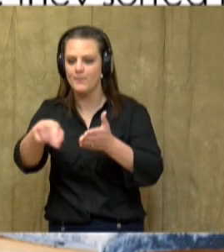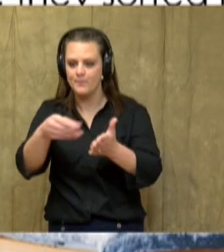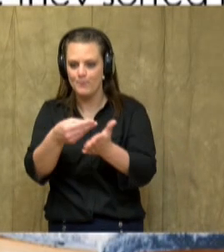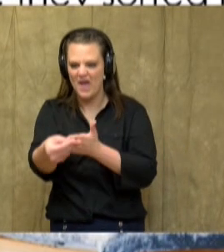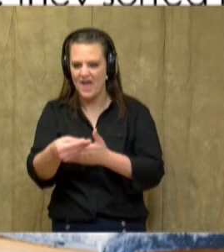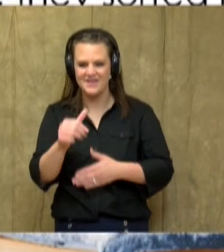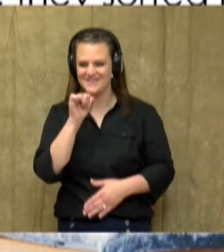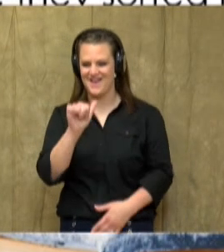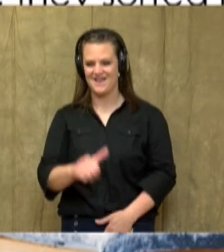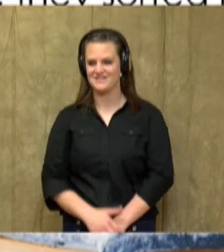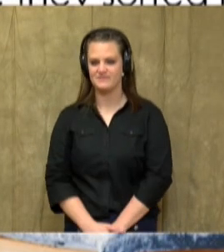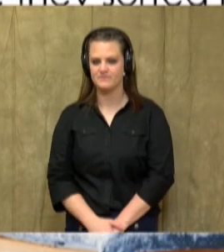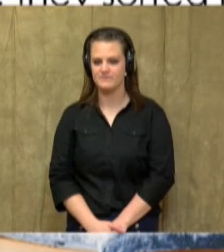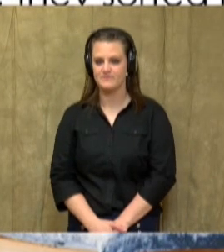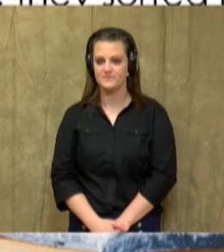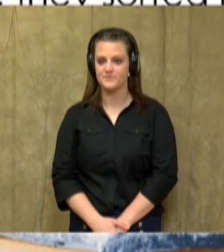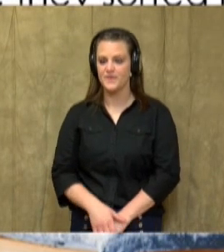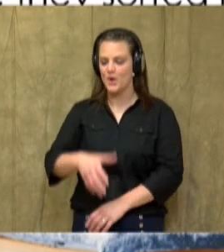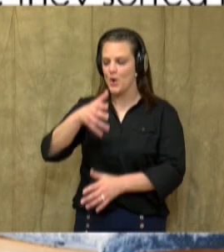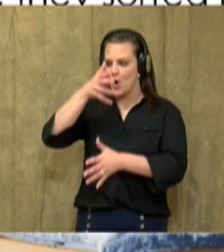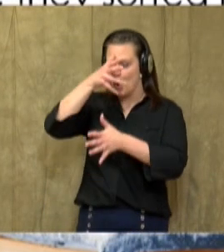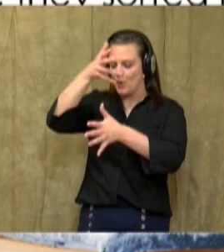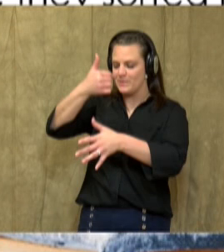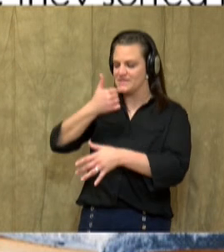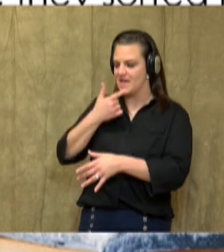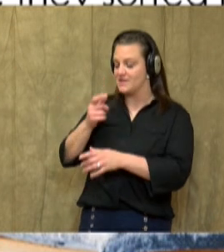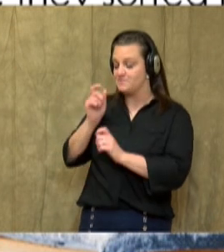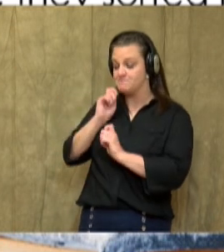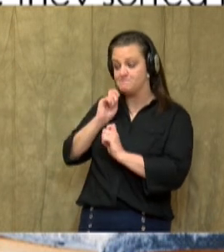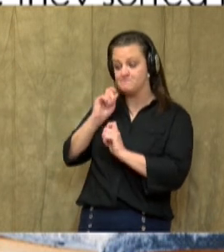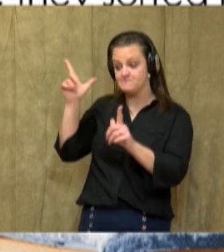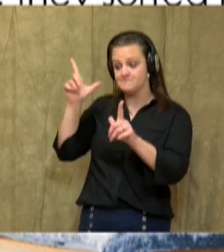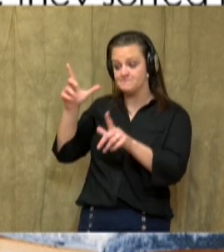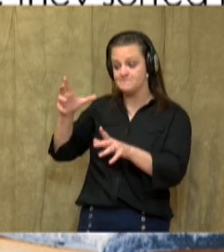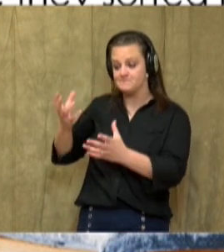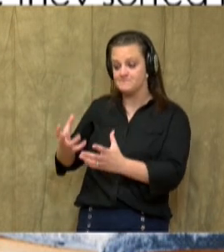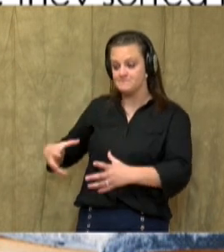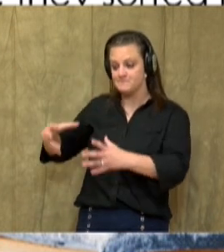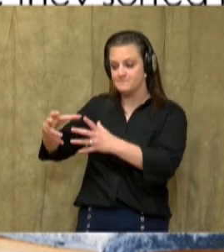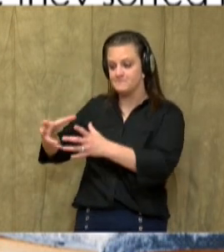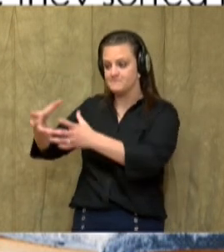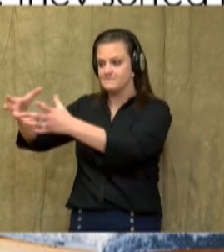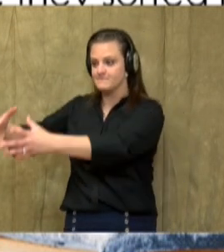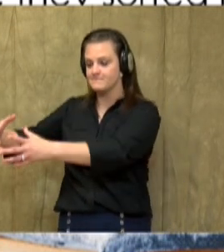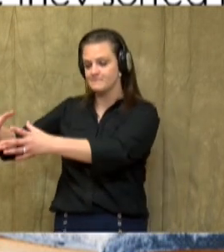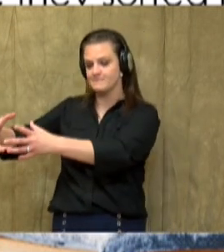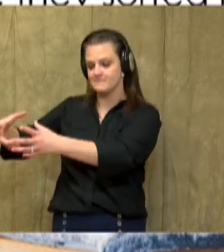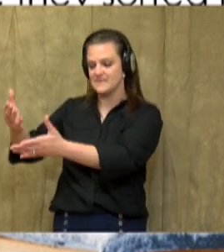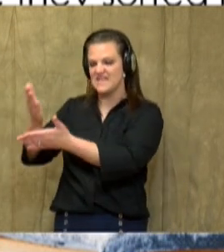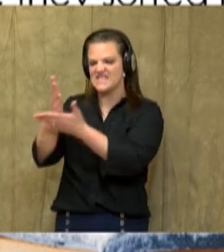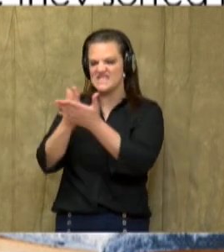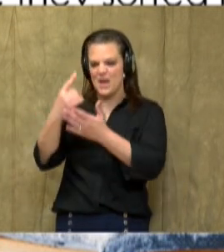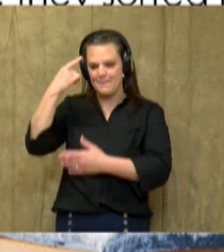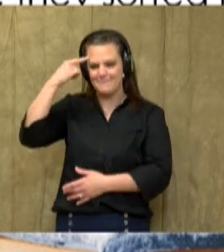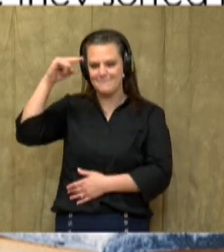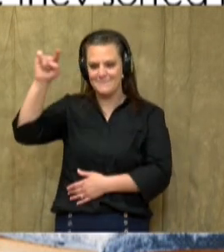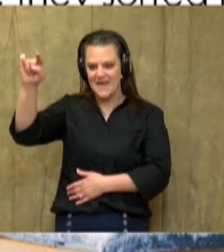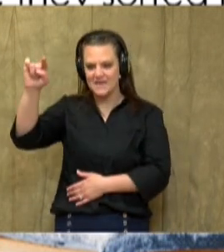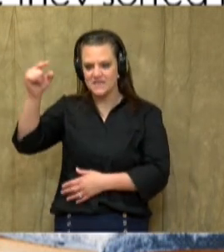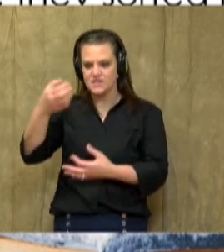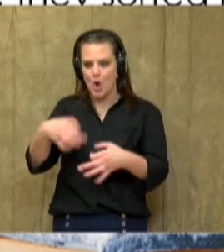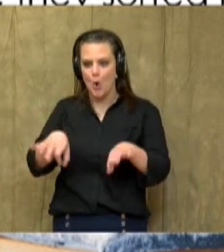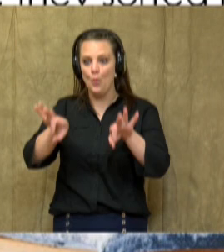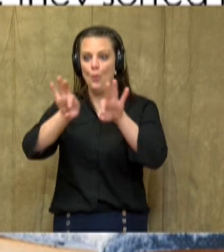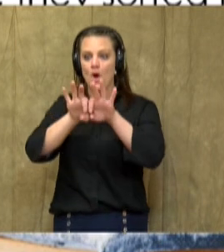You might be surprised, Grandpa handed a roll of pennies to Caitlin to peel off the paper. Some pennies can be worth a